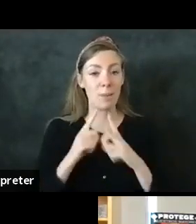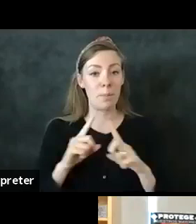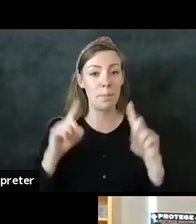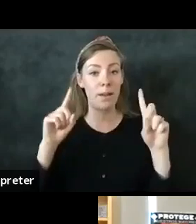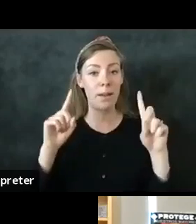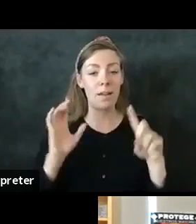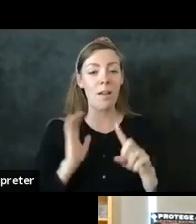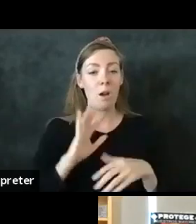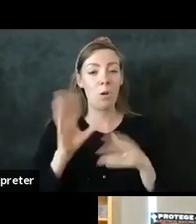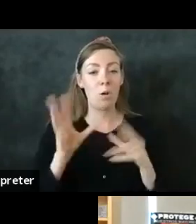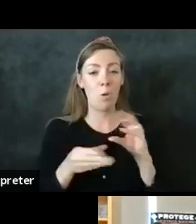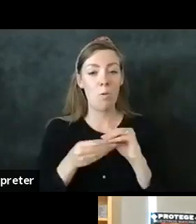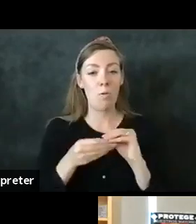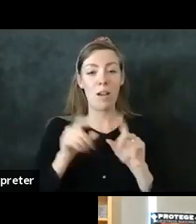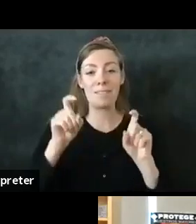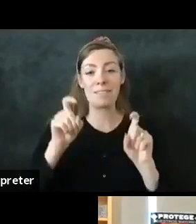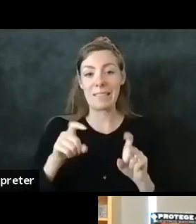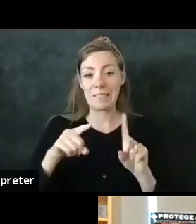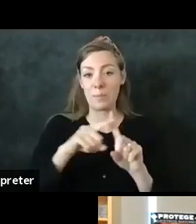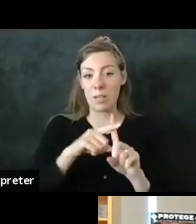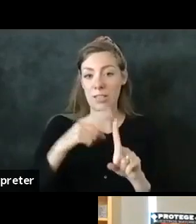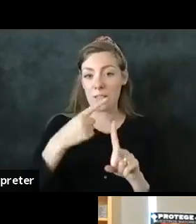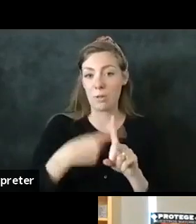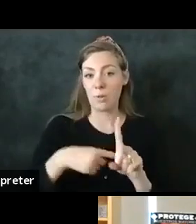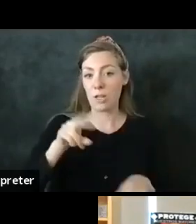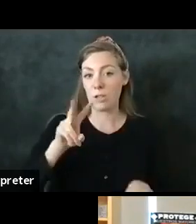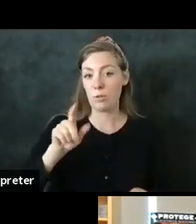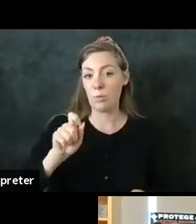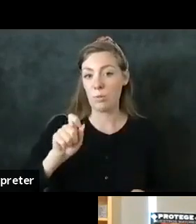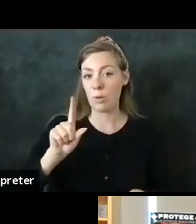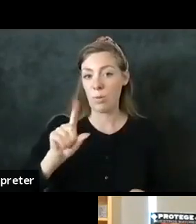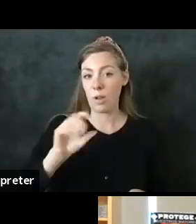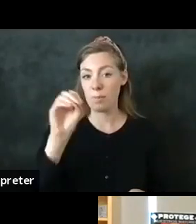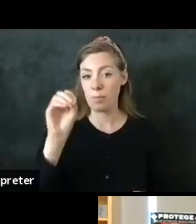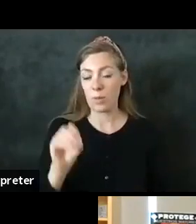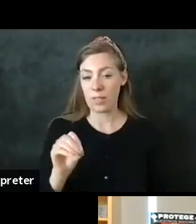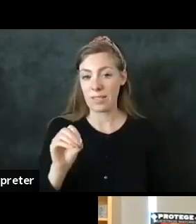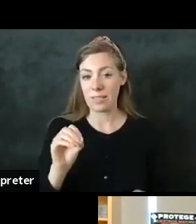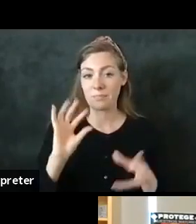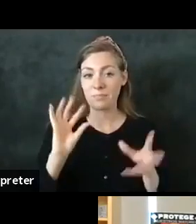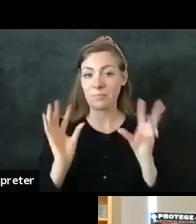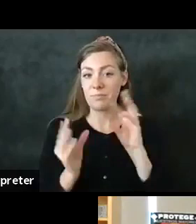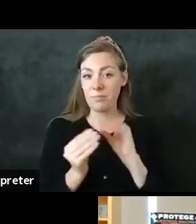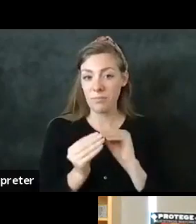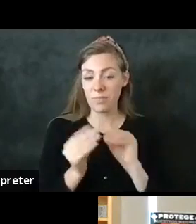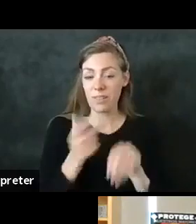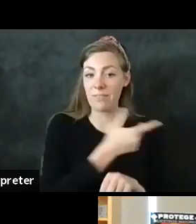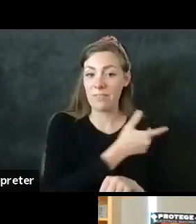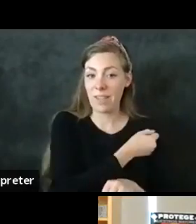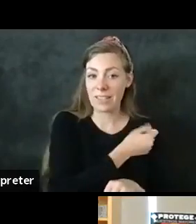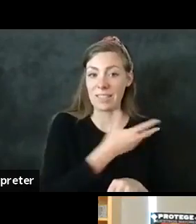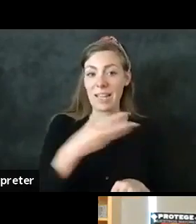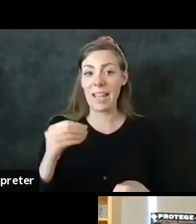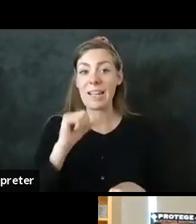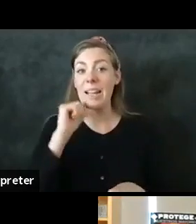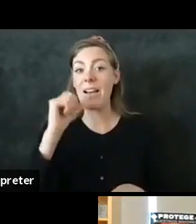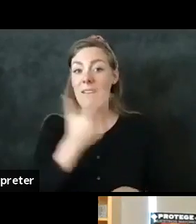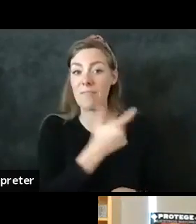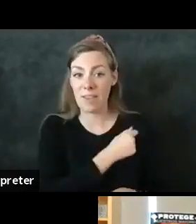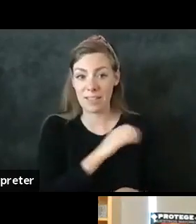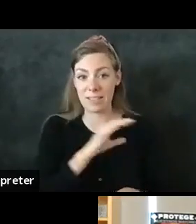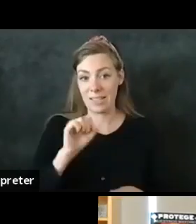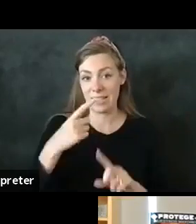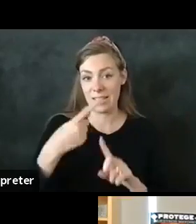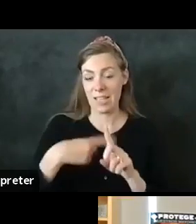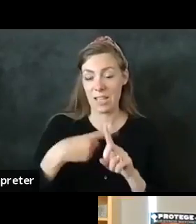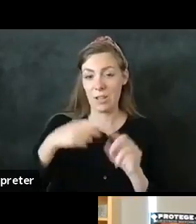overall testing positivity rate is now 2.1%, and our combined vaccinated and unvaccinated case rate